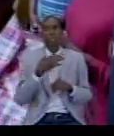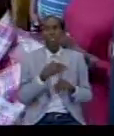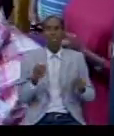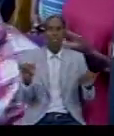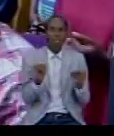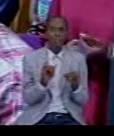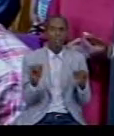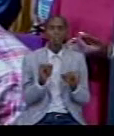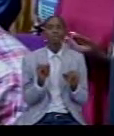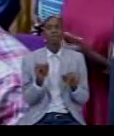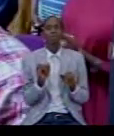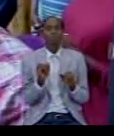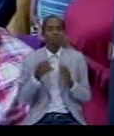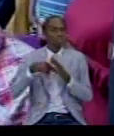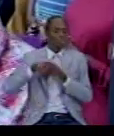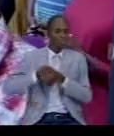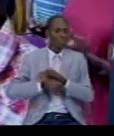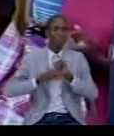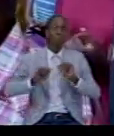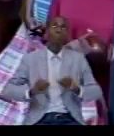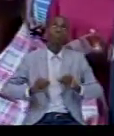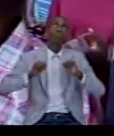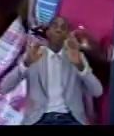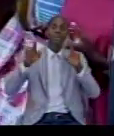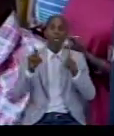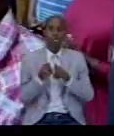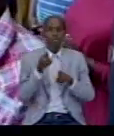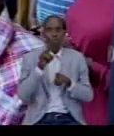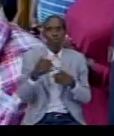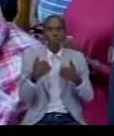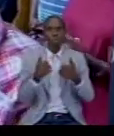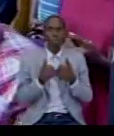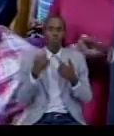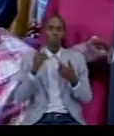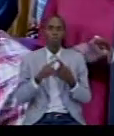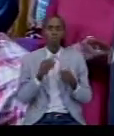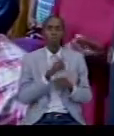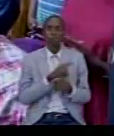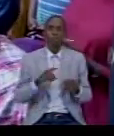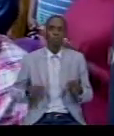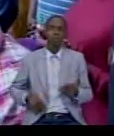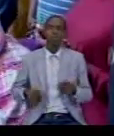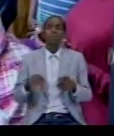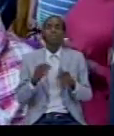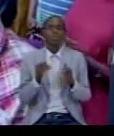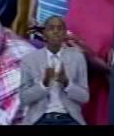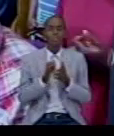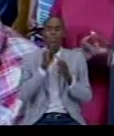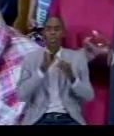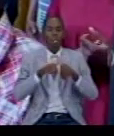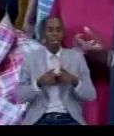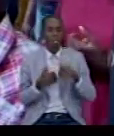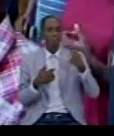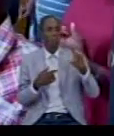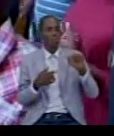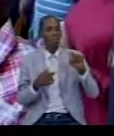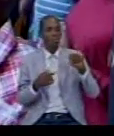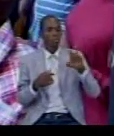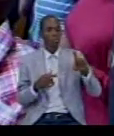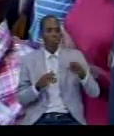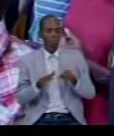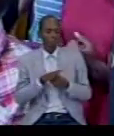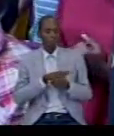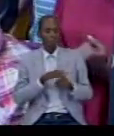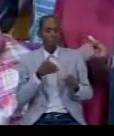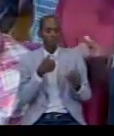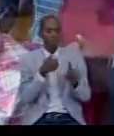same deep commitment as you have unto the Lord. That's how Daniel surrounded himself with people